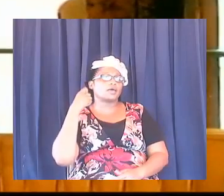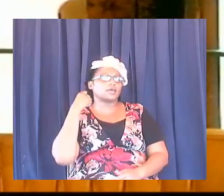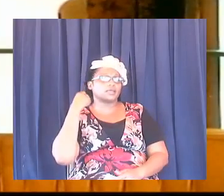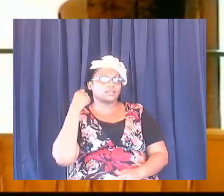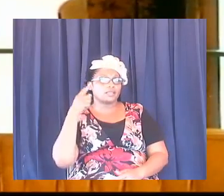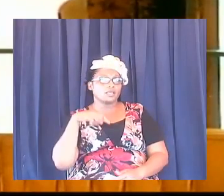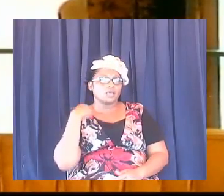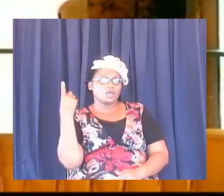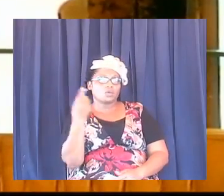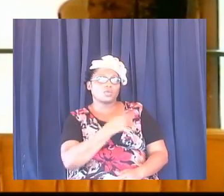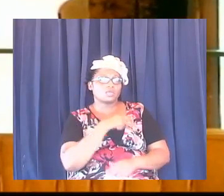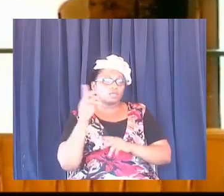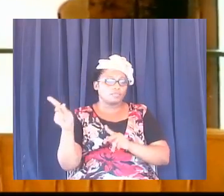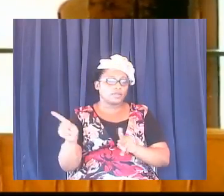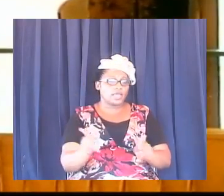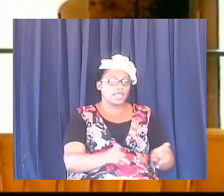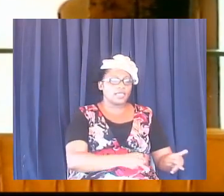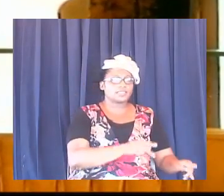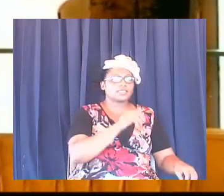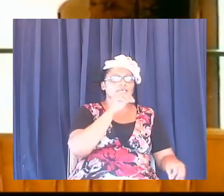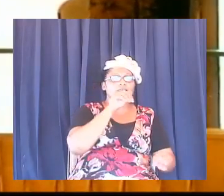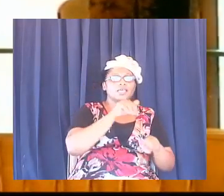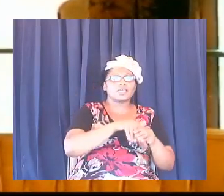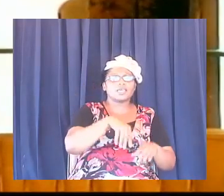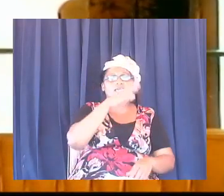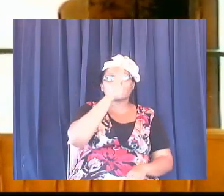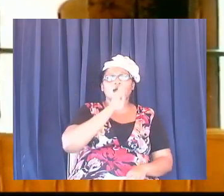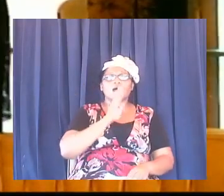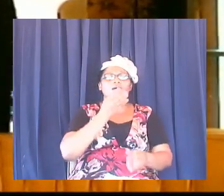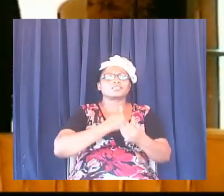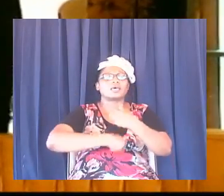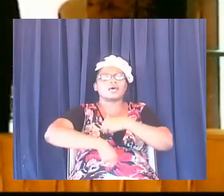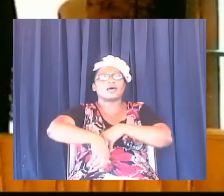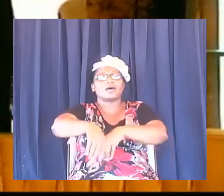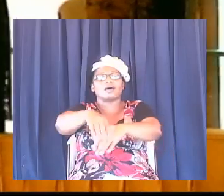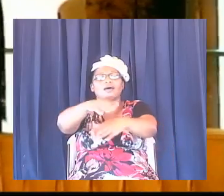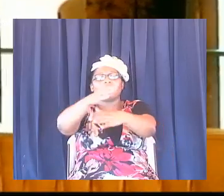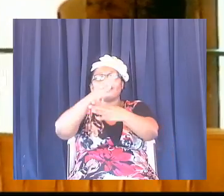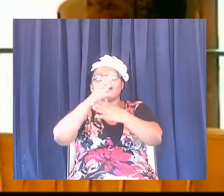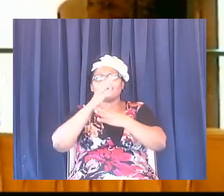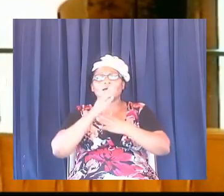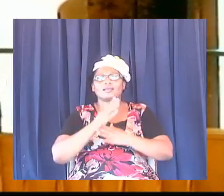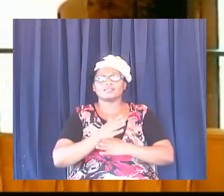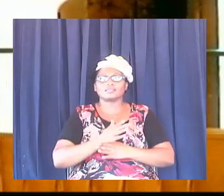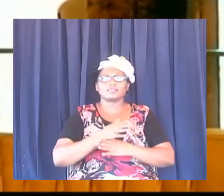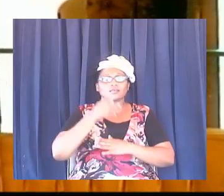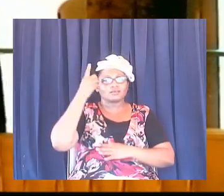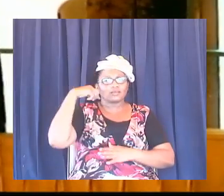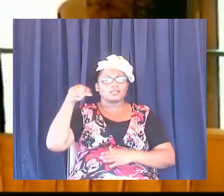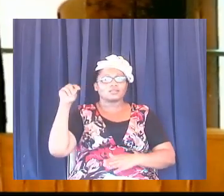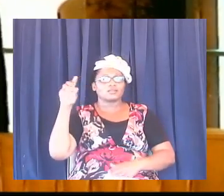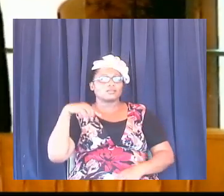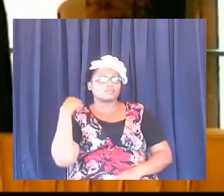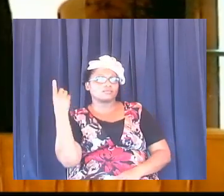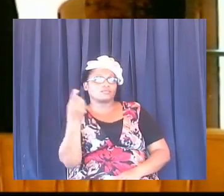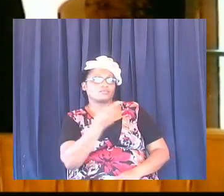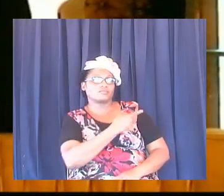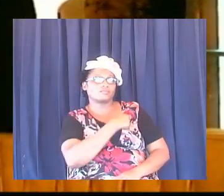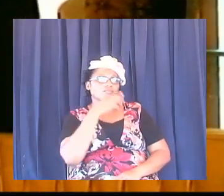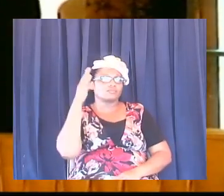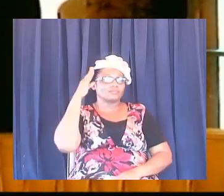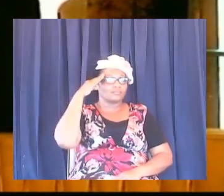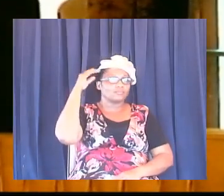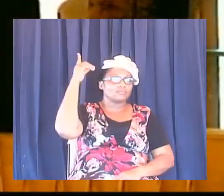understand, you can place it in God's hands, for we know